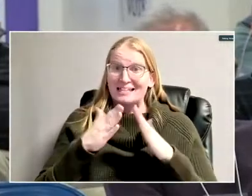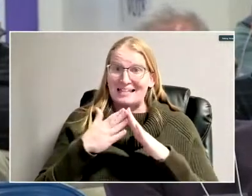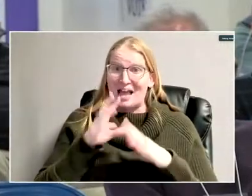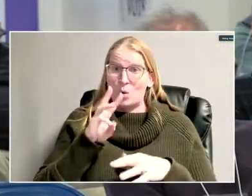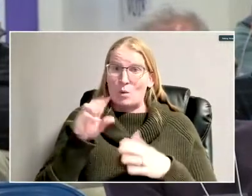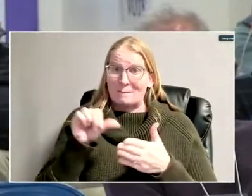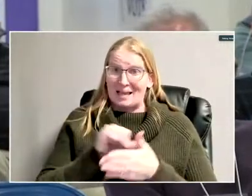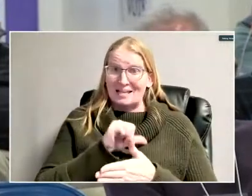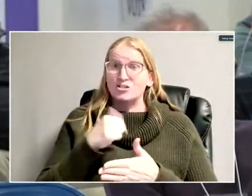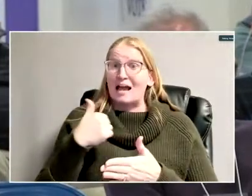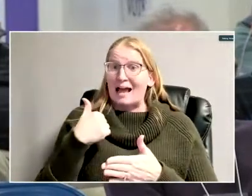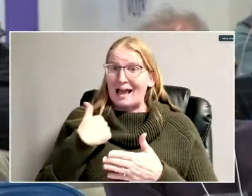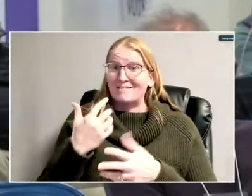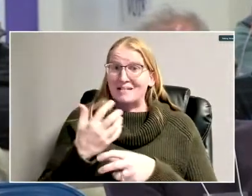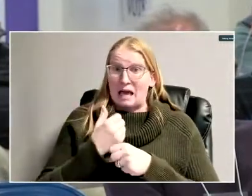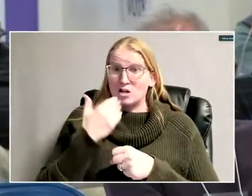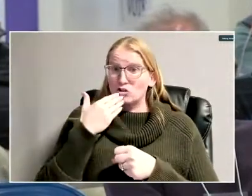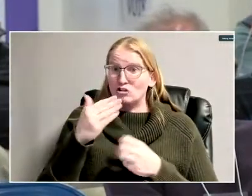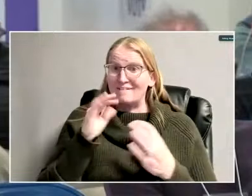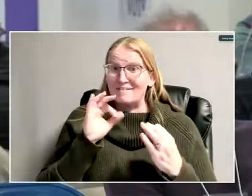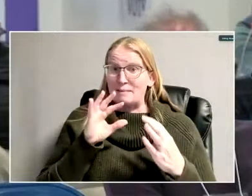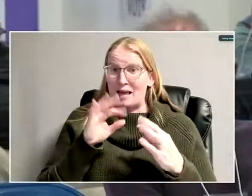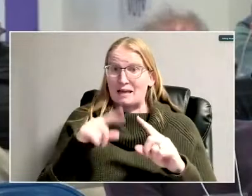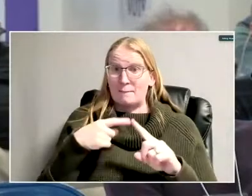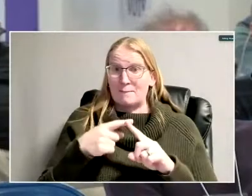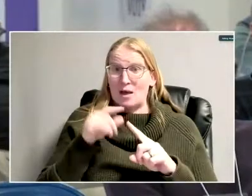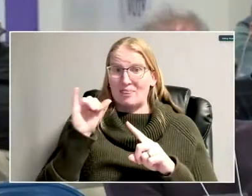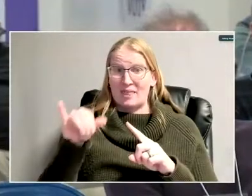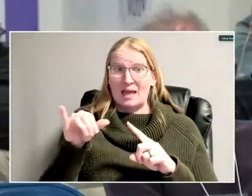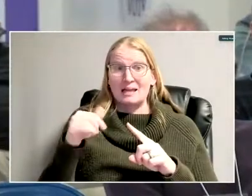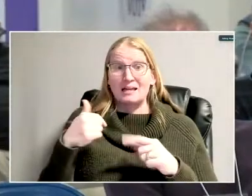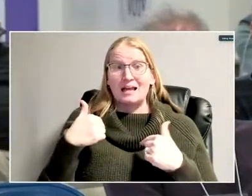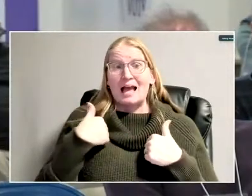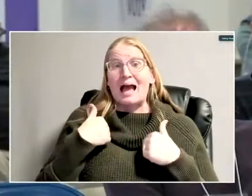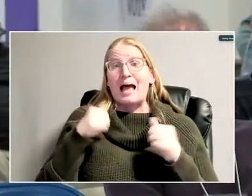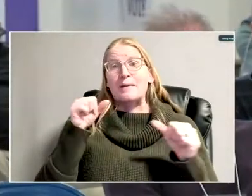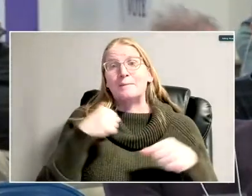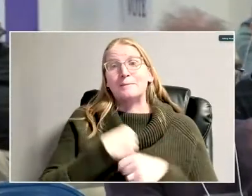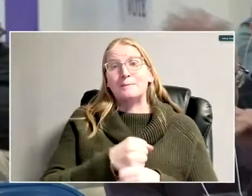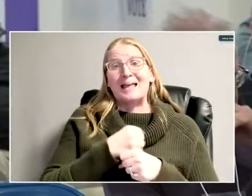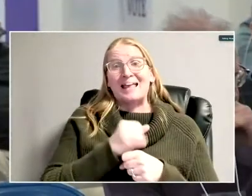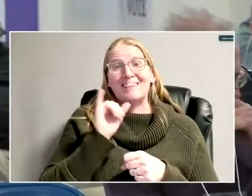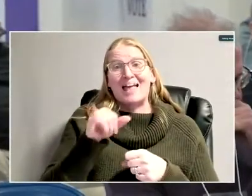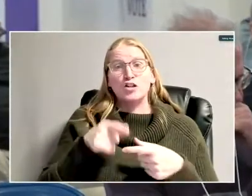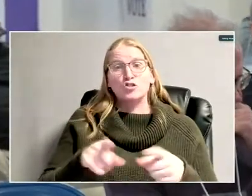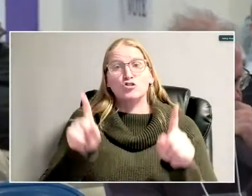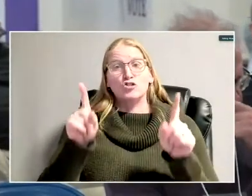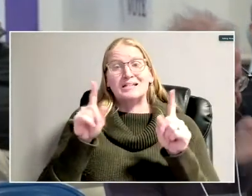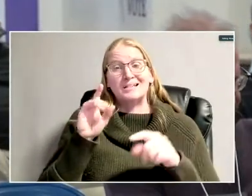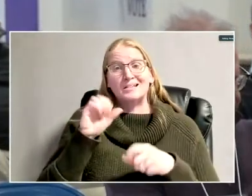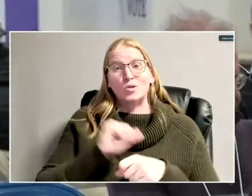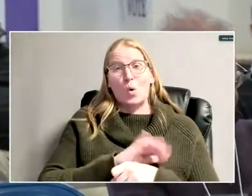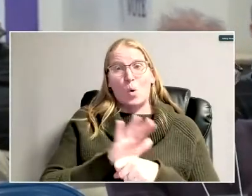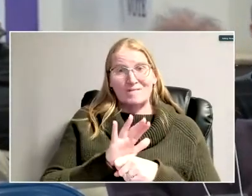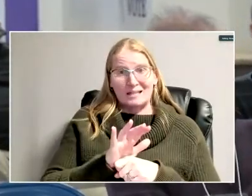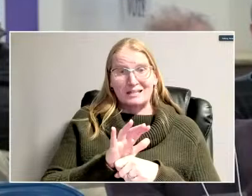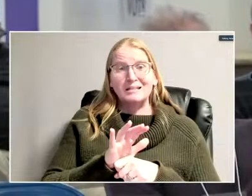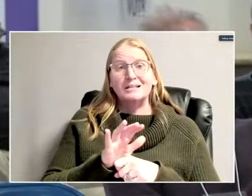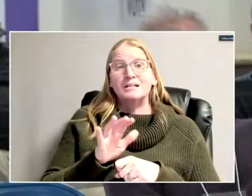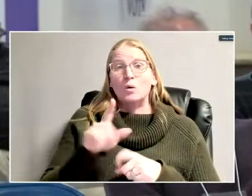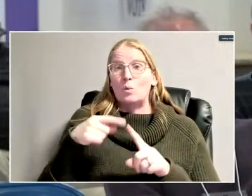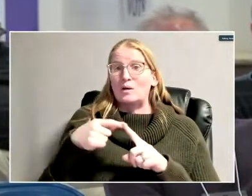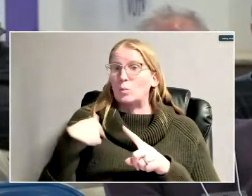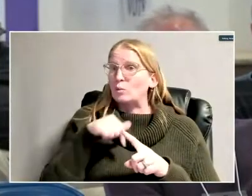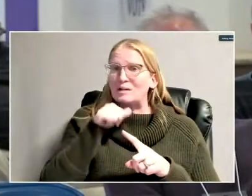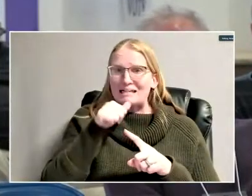good feedback from it uh about it I did it during covid when we were not getting together and I did it more than once